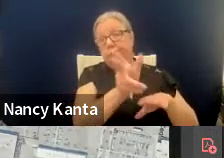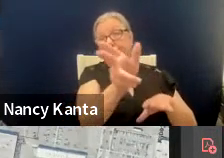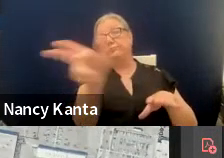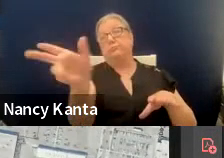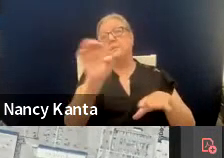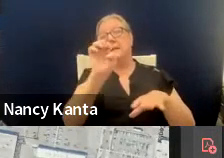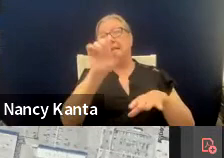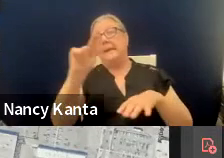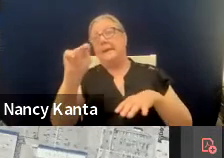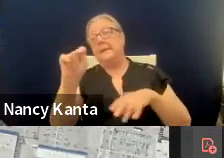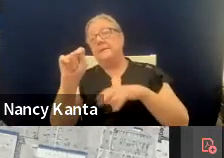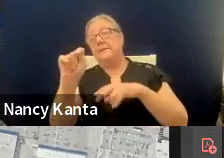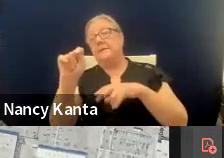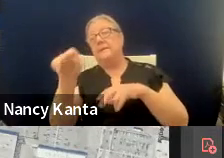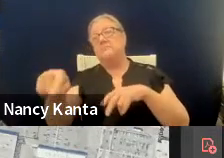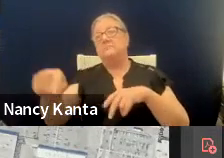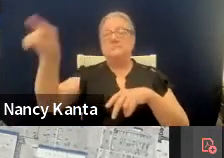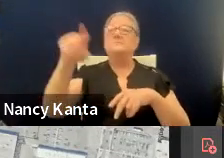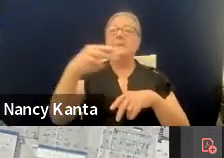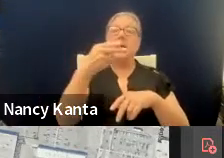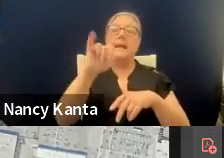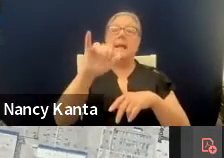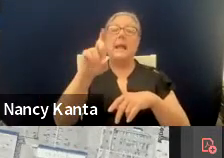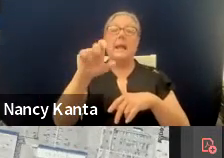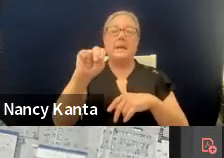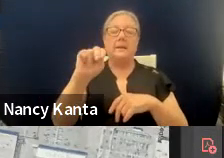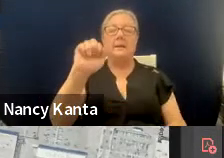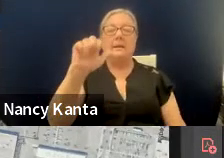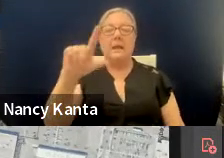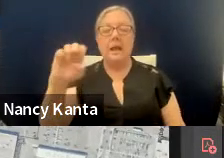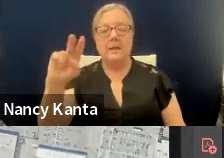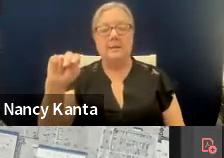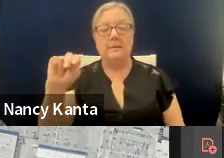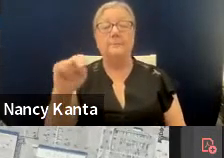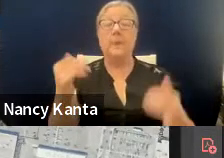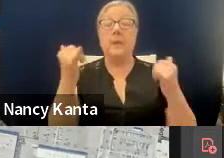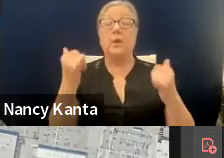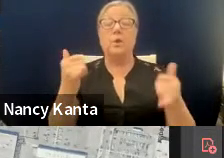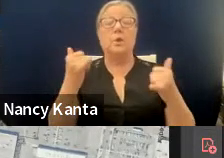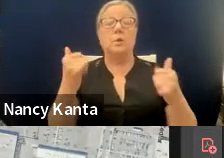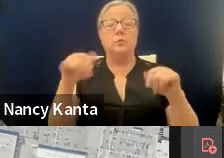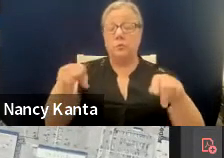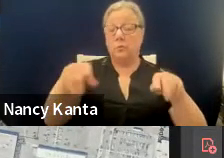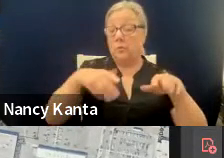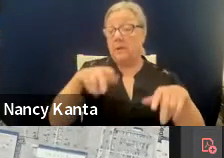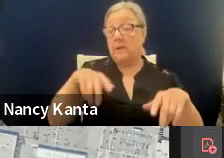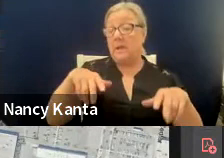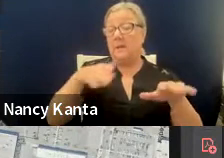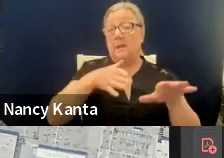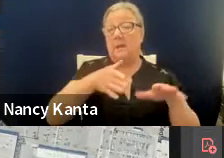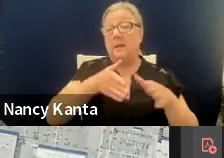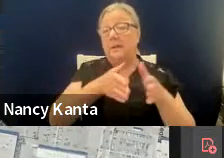off at Hayden Island. And the interchange today is not a great form today. It's not,